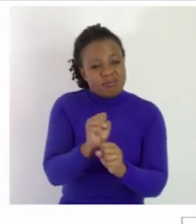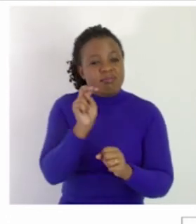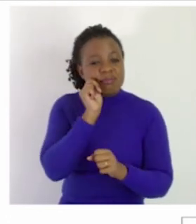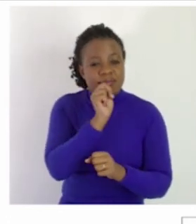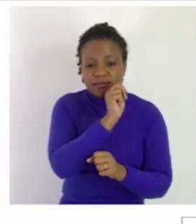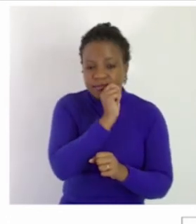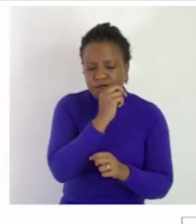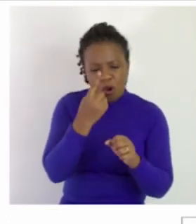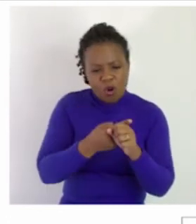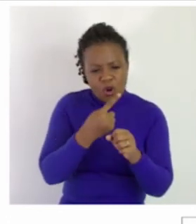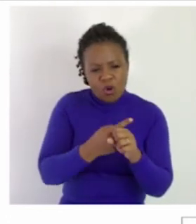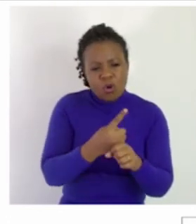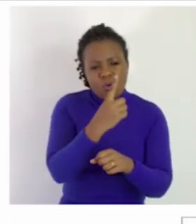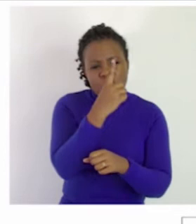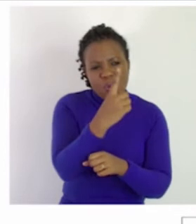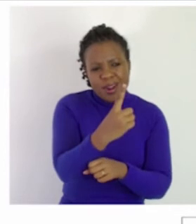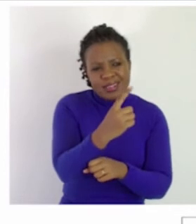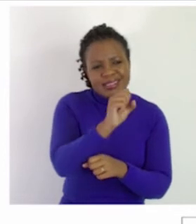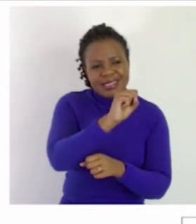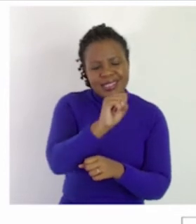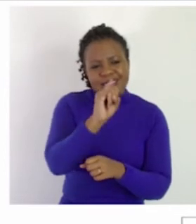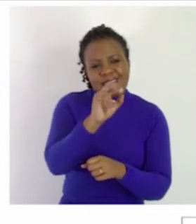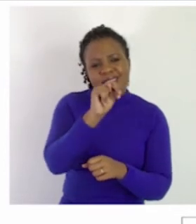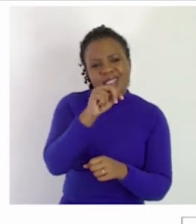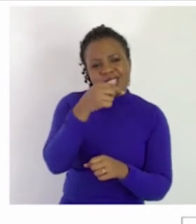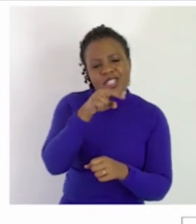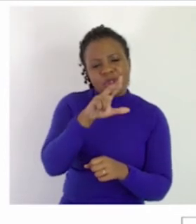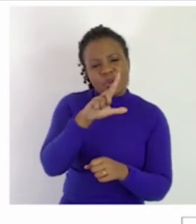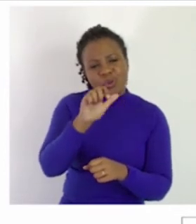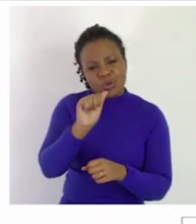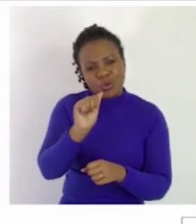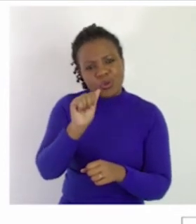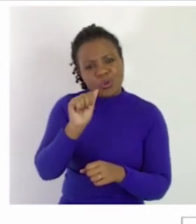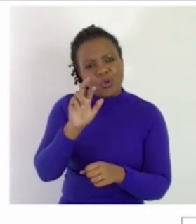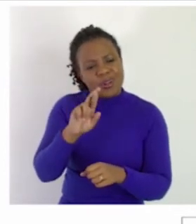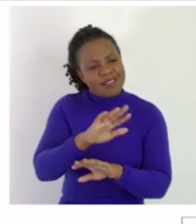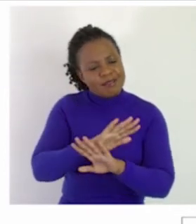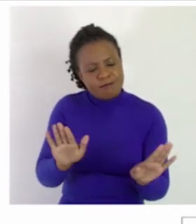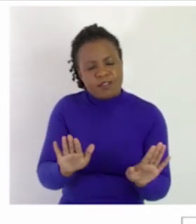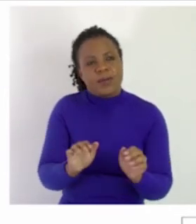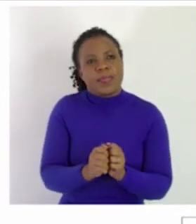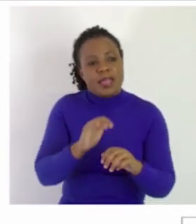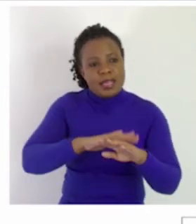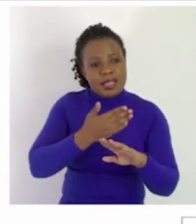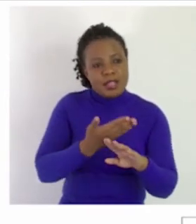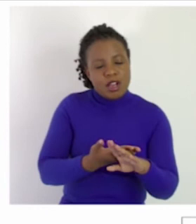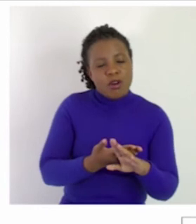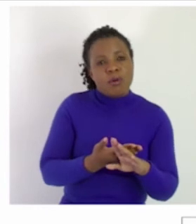are always singular, like smoke, air,